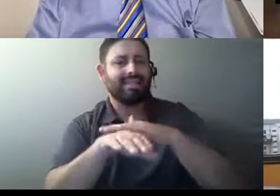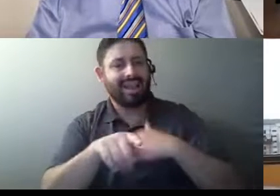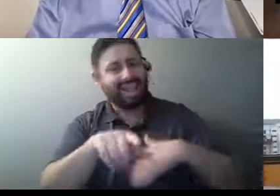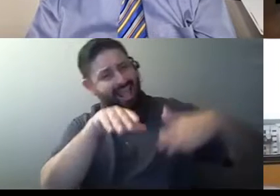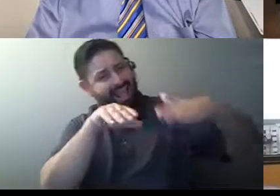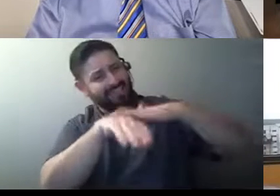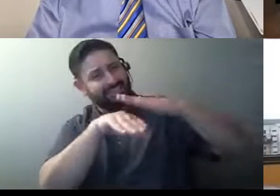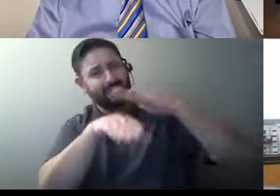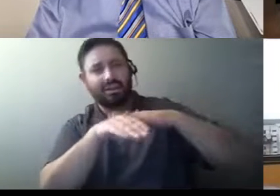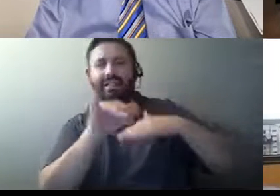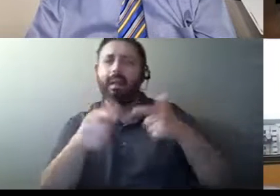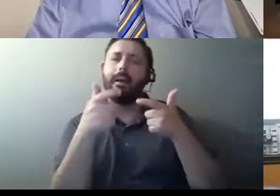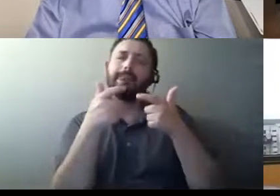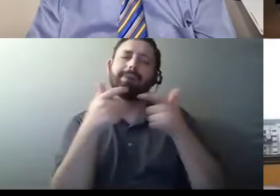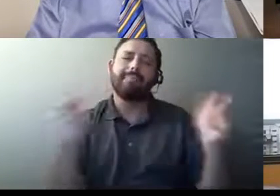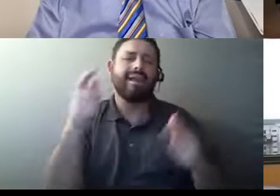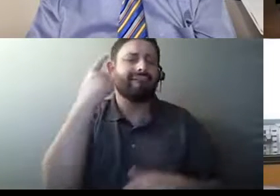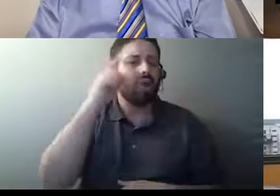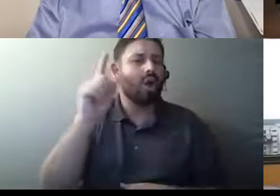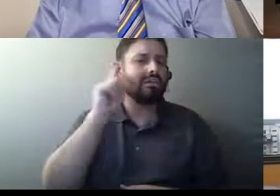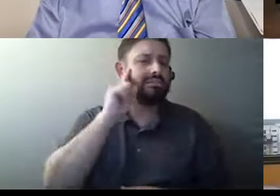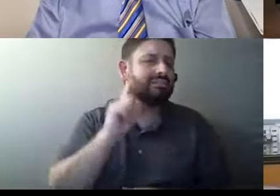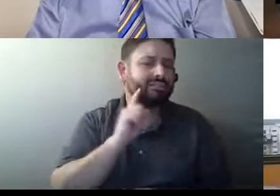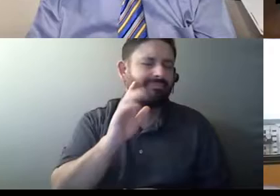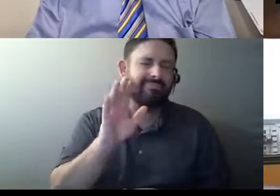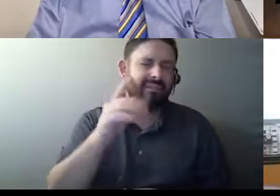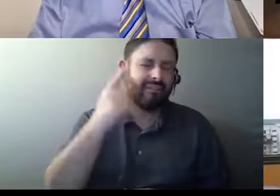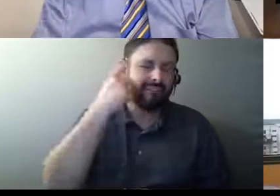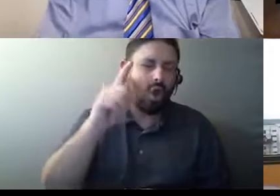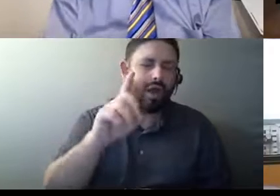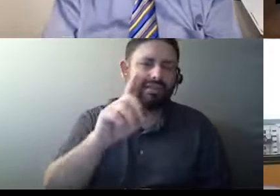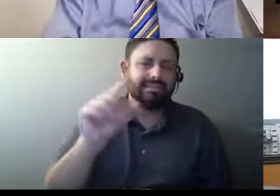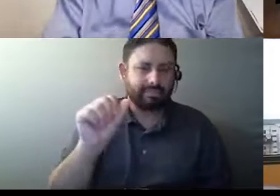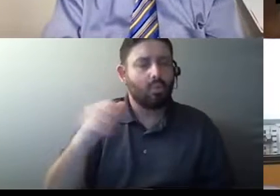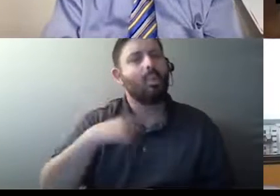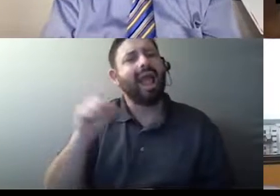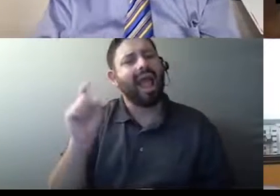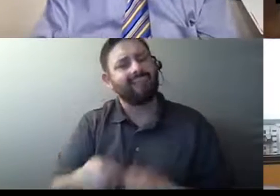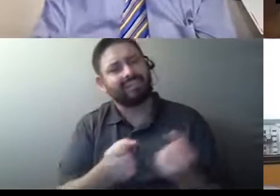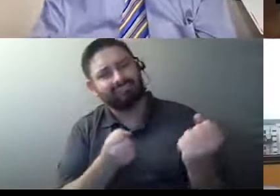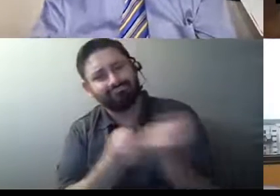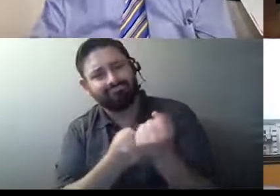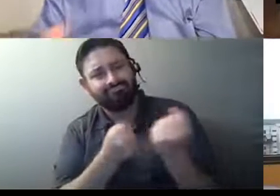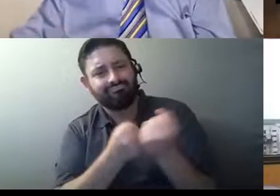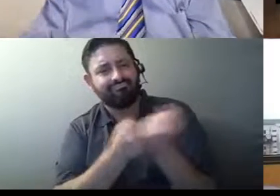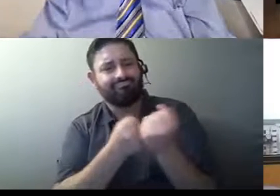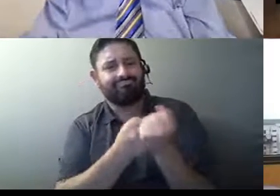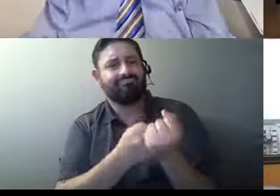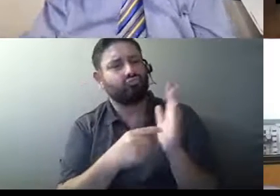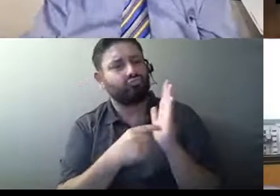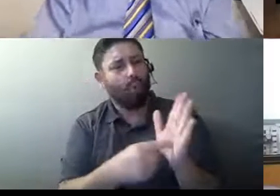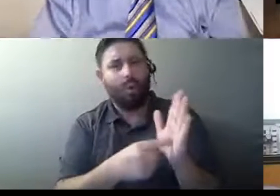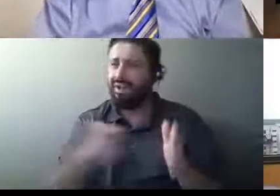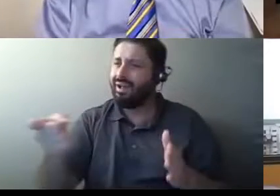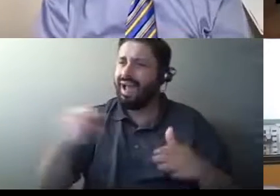thing for disabled people. And we have to make sure that we're advocates to shorten this accessibility gap.